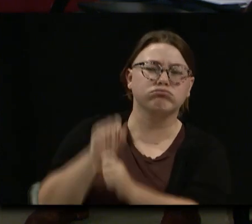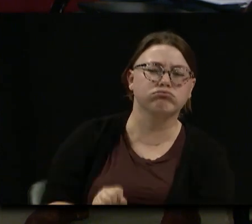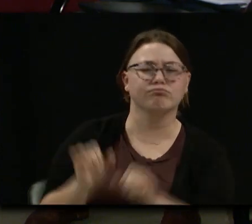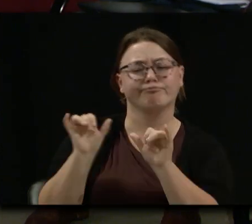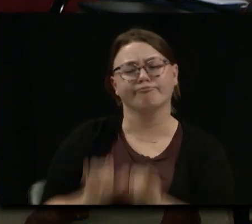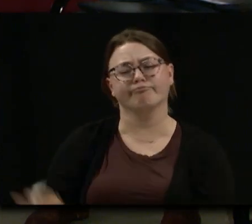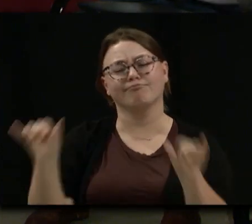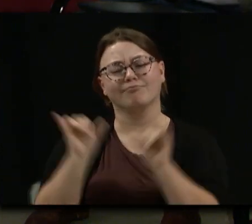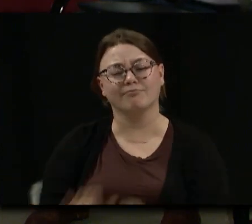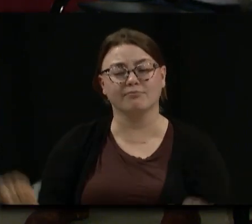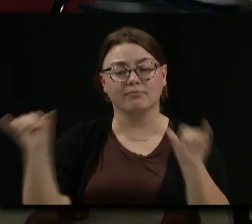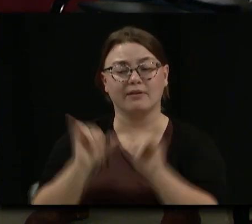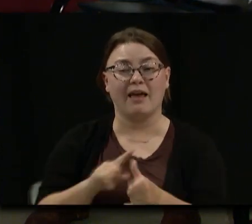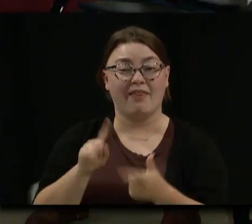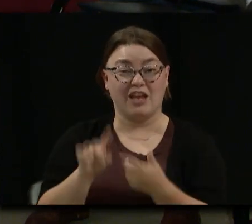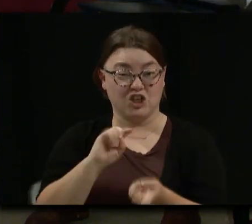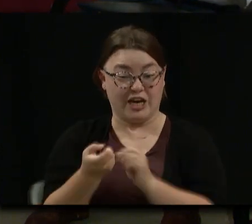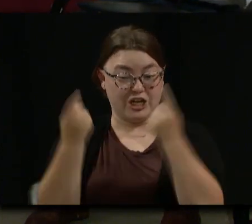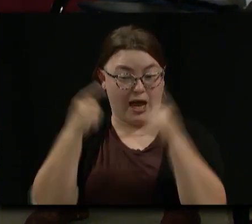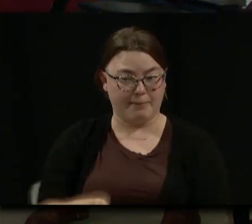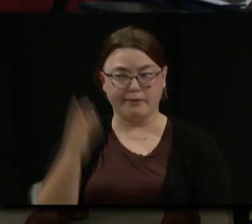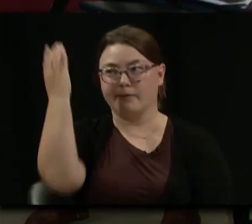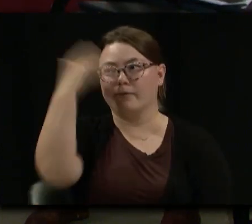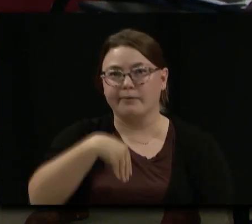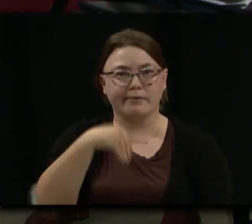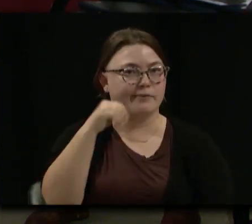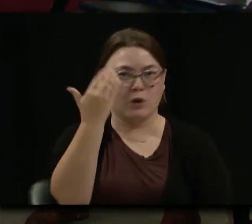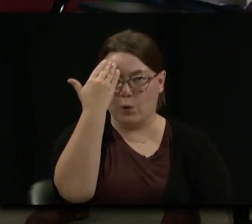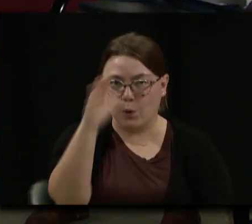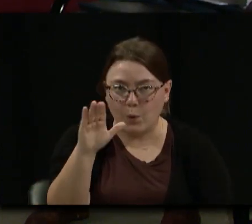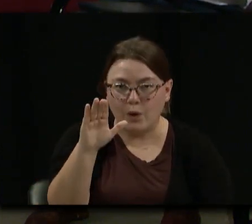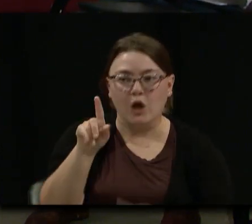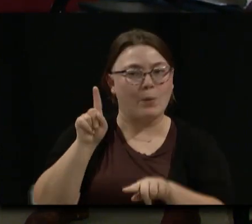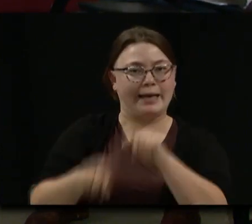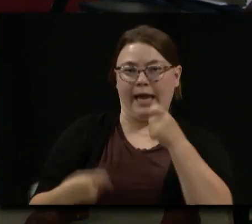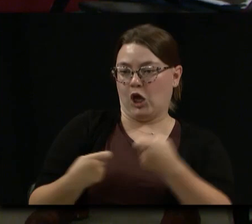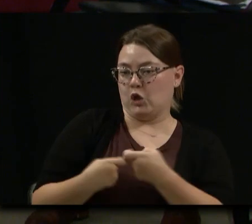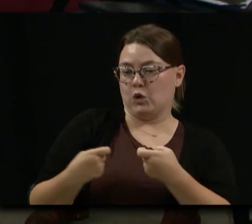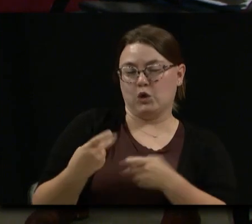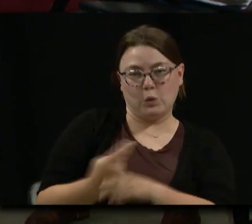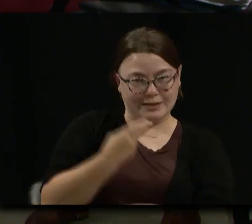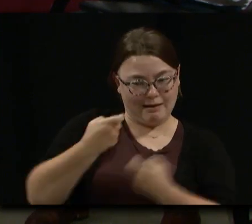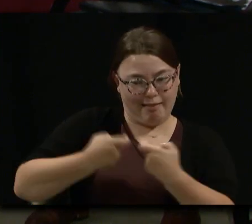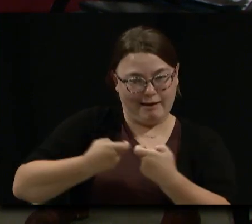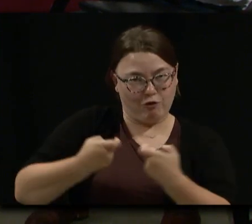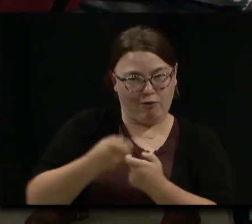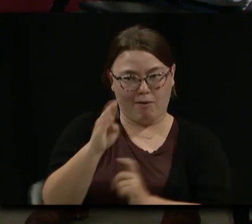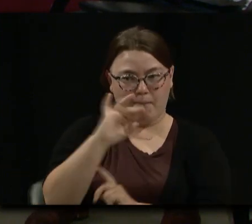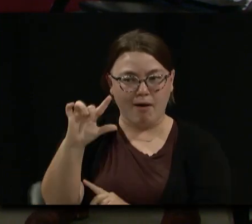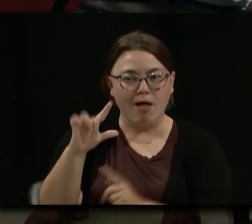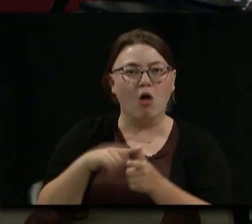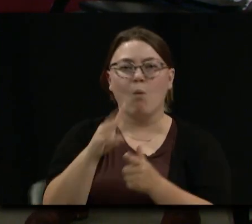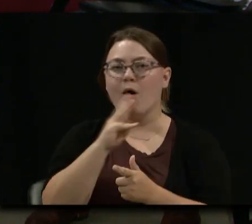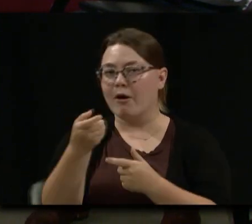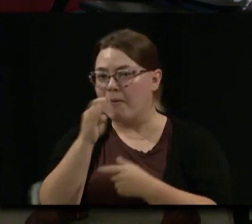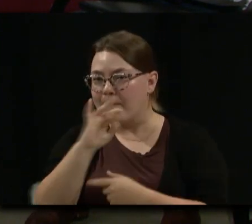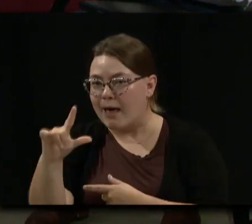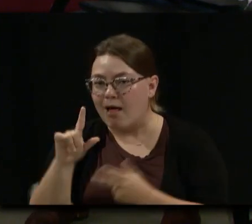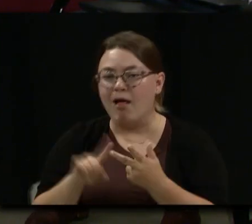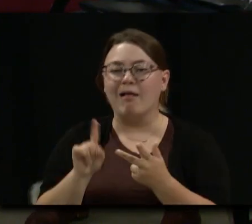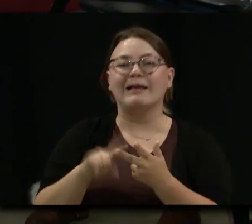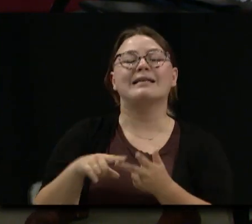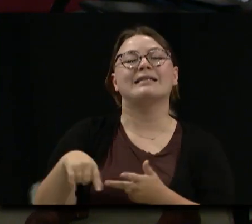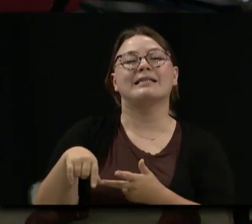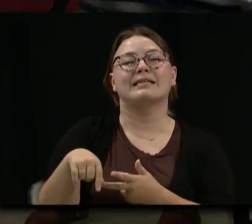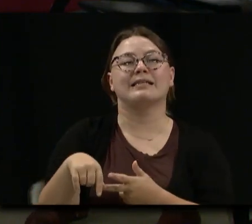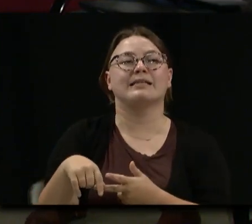don't realize the change has taken effect. So they can't use a utility bill and they can't use a Social Security card either, right? That's correct. But